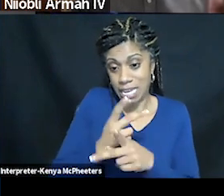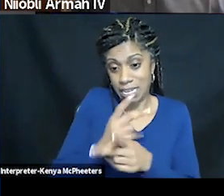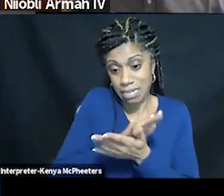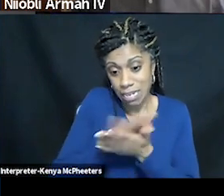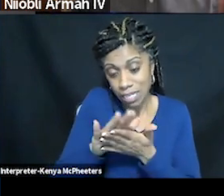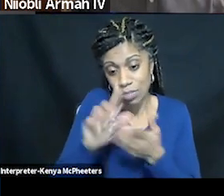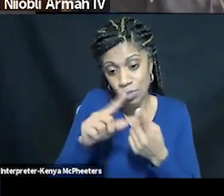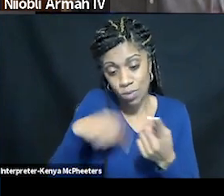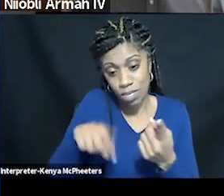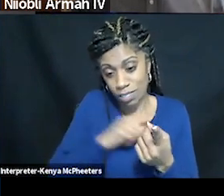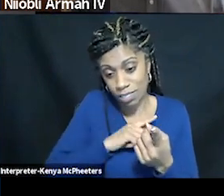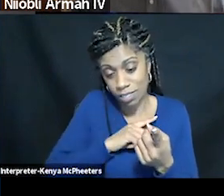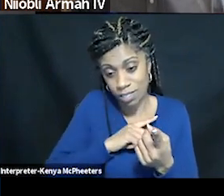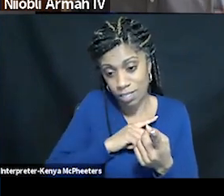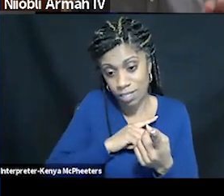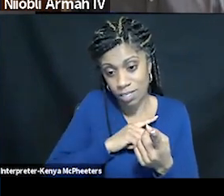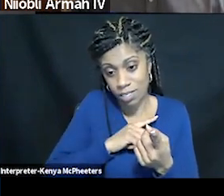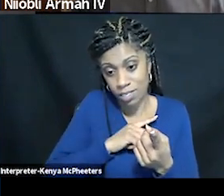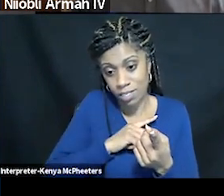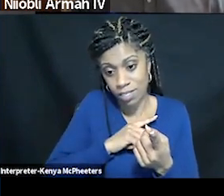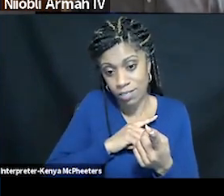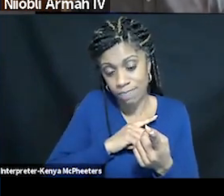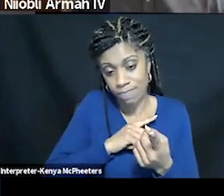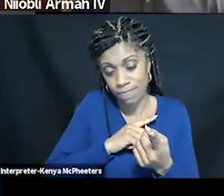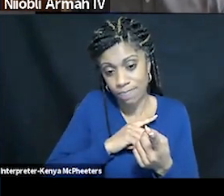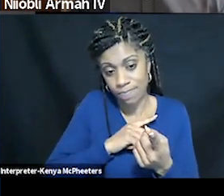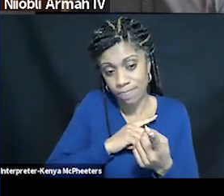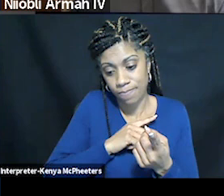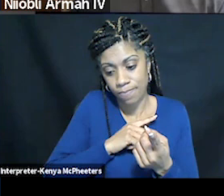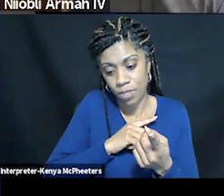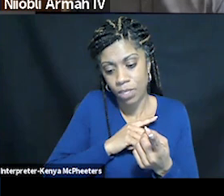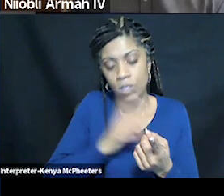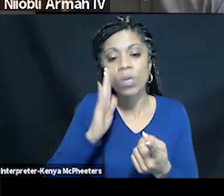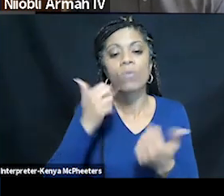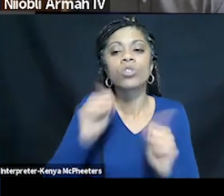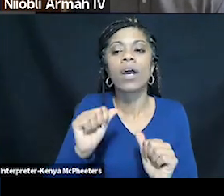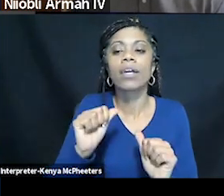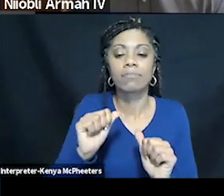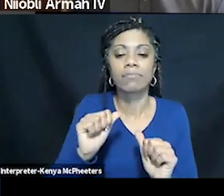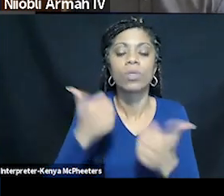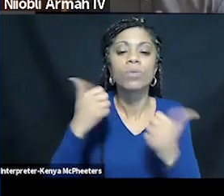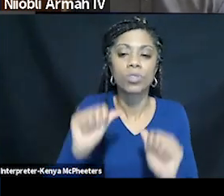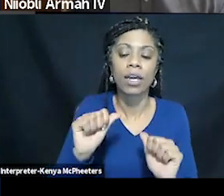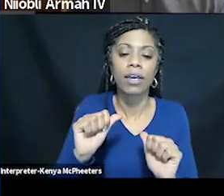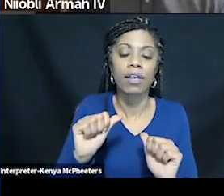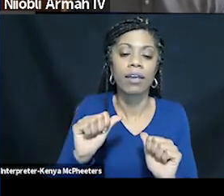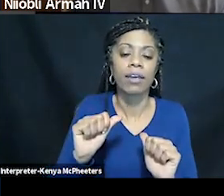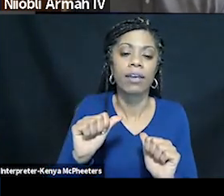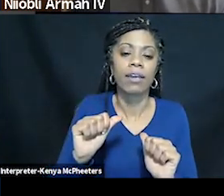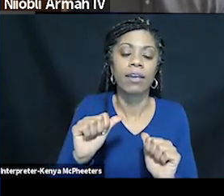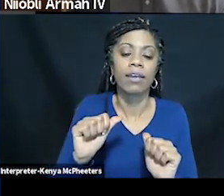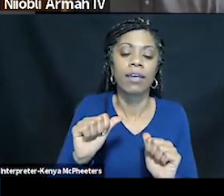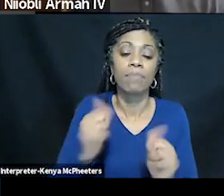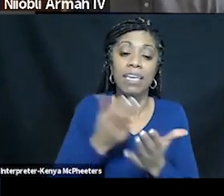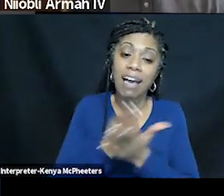we're going to learn, we're going to open up our doors, but we're going to try and try and try, because that's what the moment requires. Be extremely honest